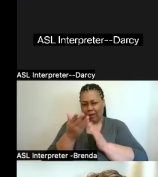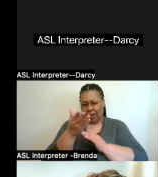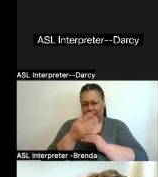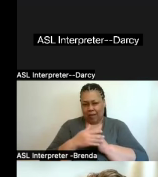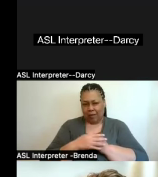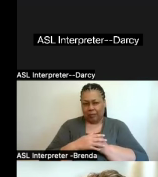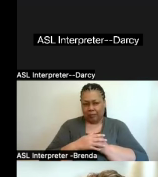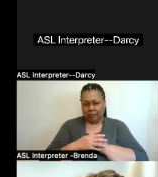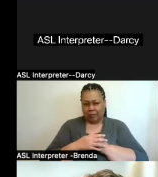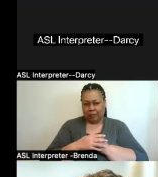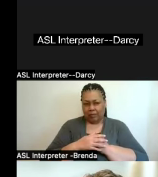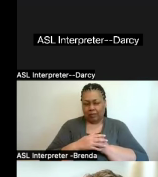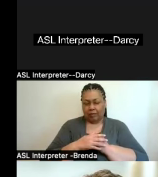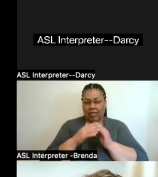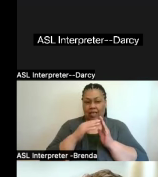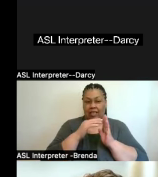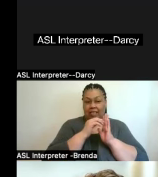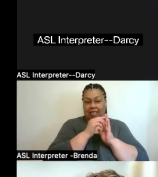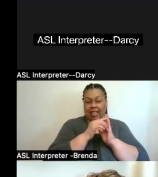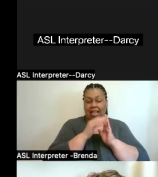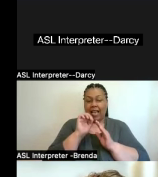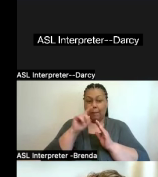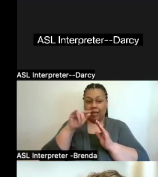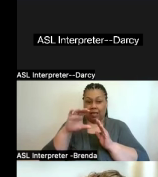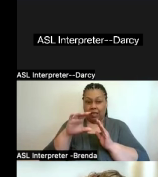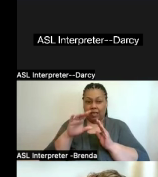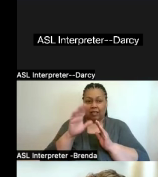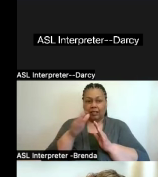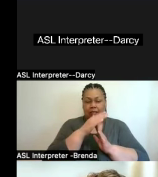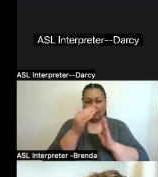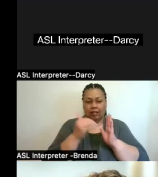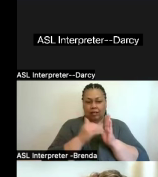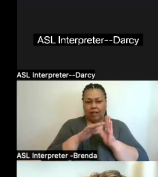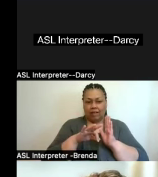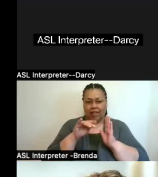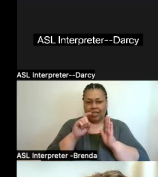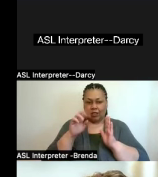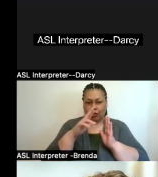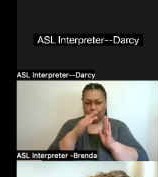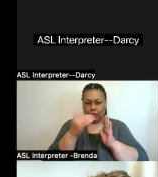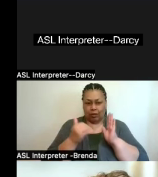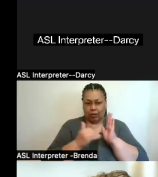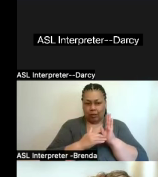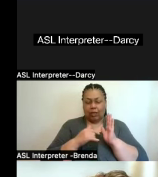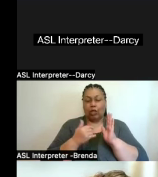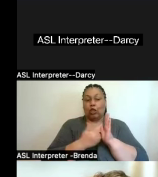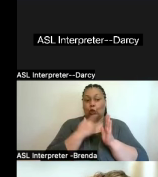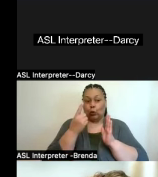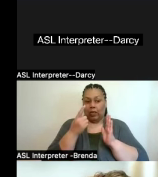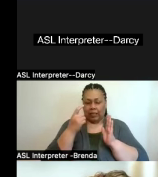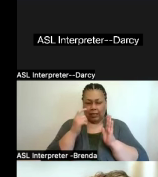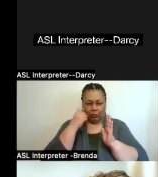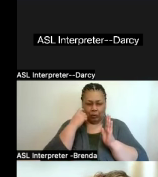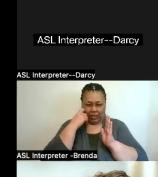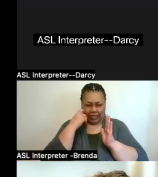So we have, at the top, we have Epic, and then in the middle, we have Finder, and then the new one which was